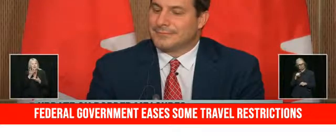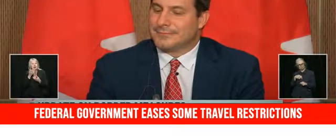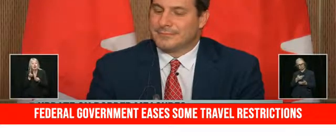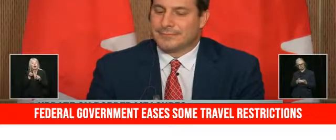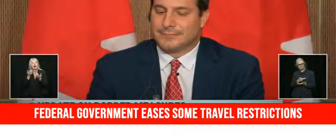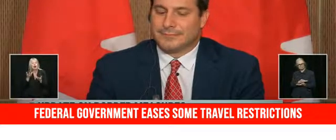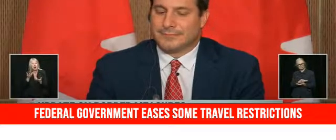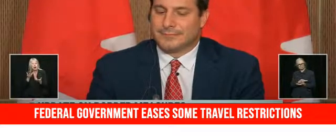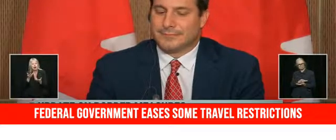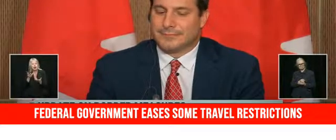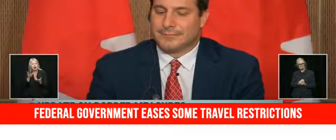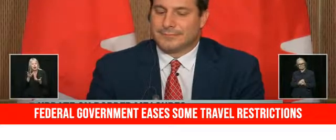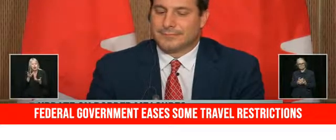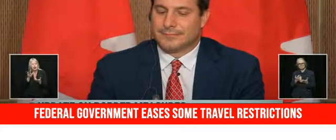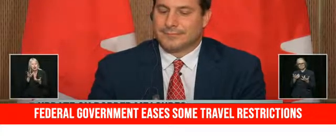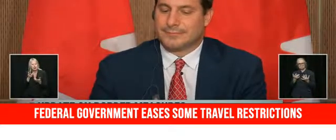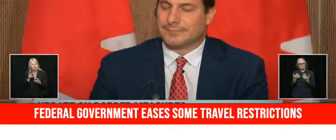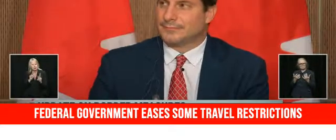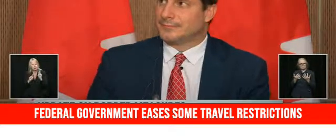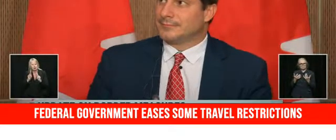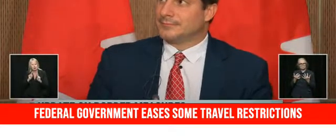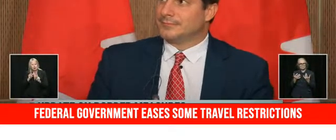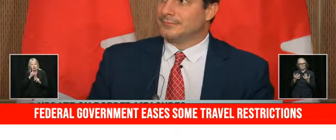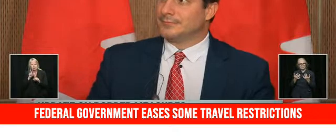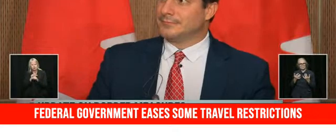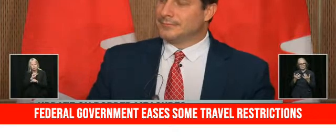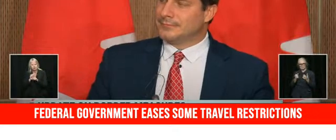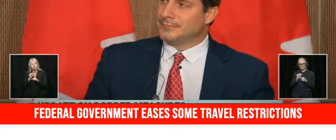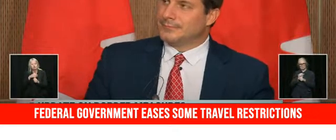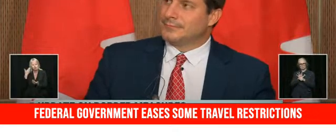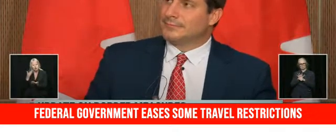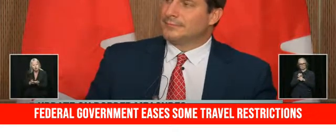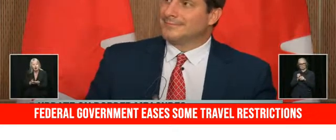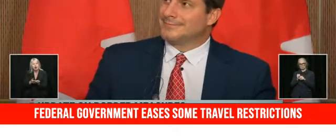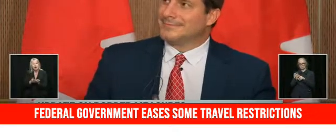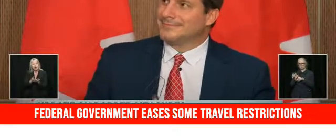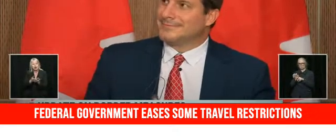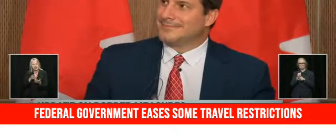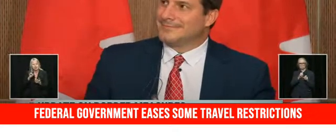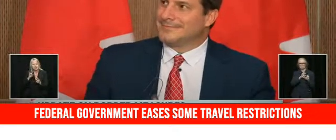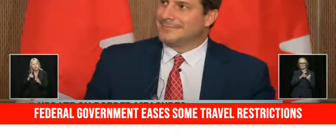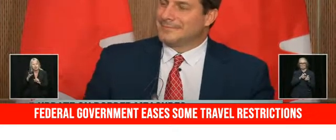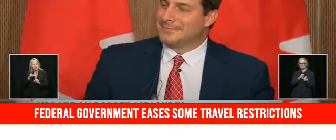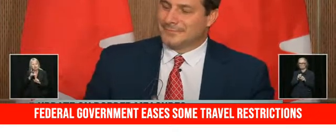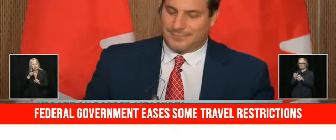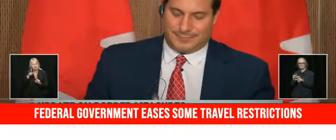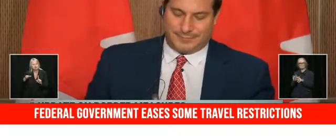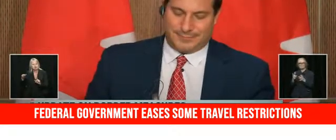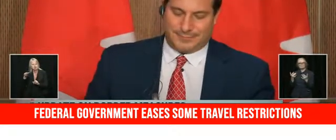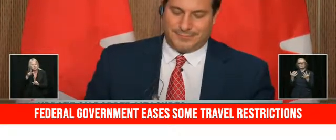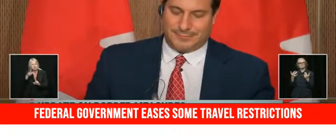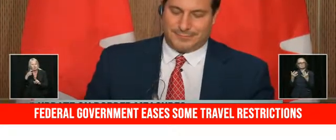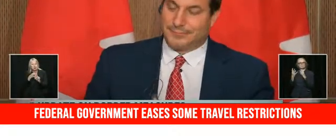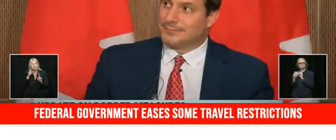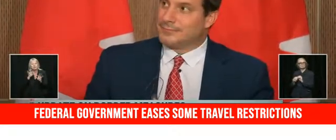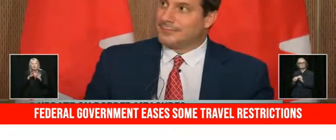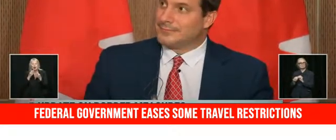how many eclosions happened because of family reunifications